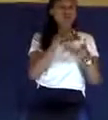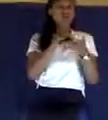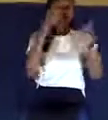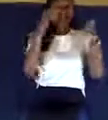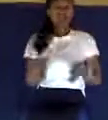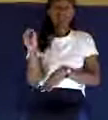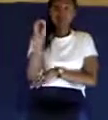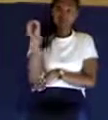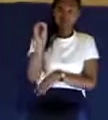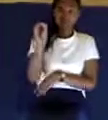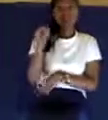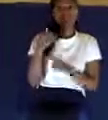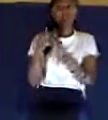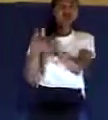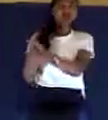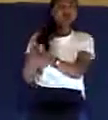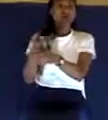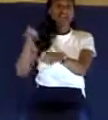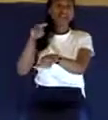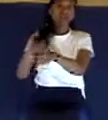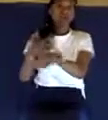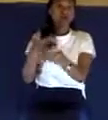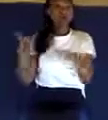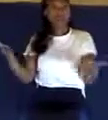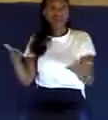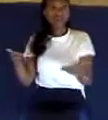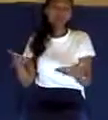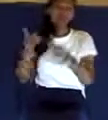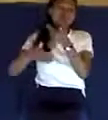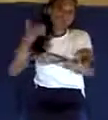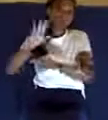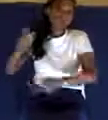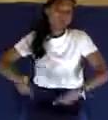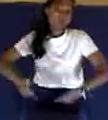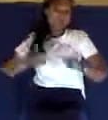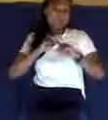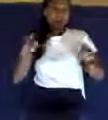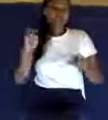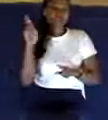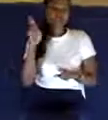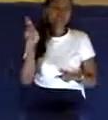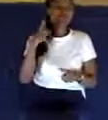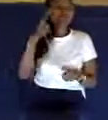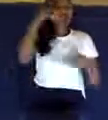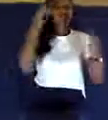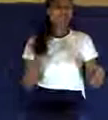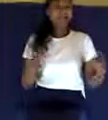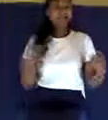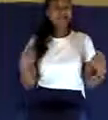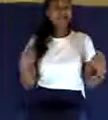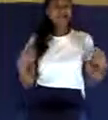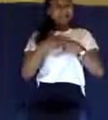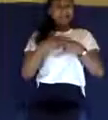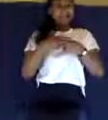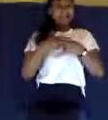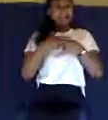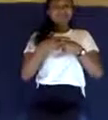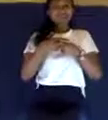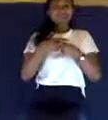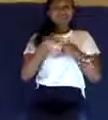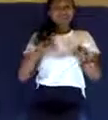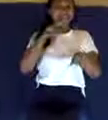Orpah pursues the natural course. Ruth is determined to swim upstream. She goes the extra